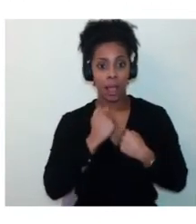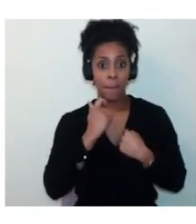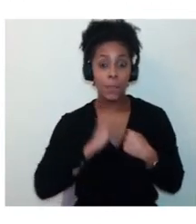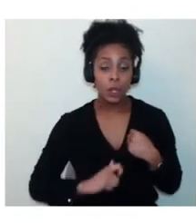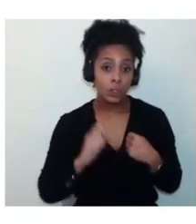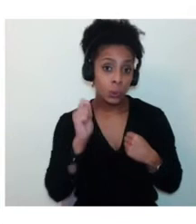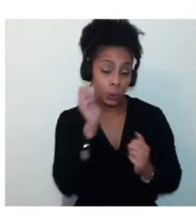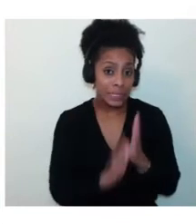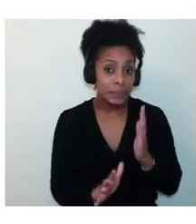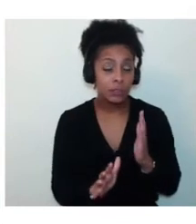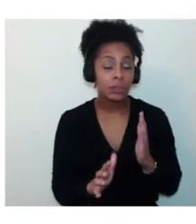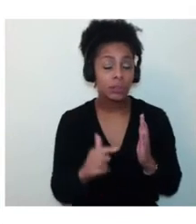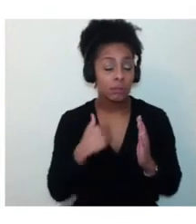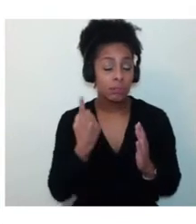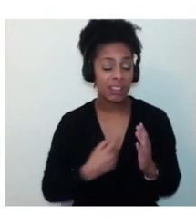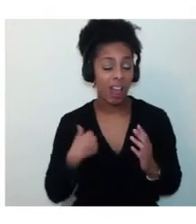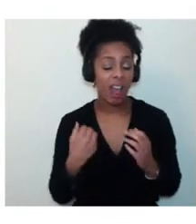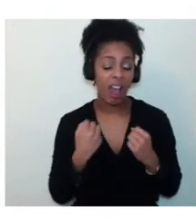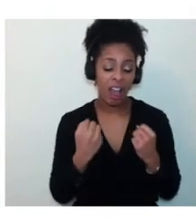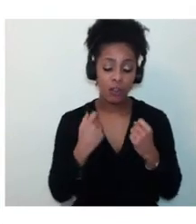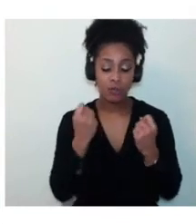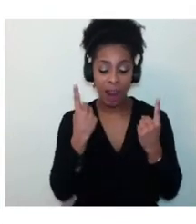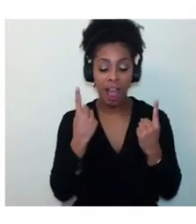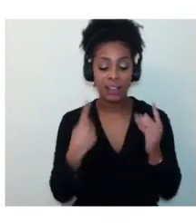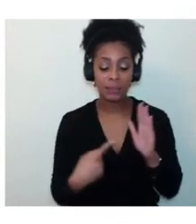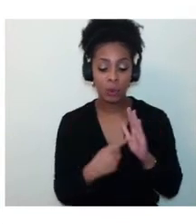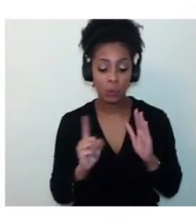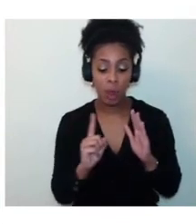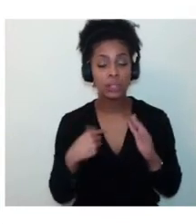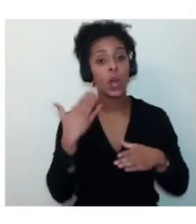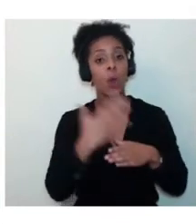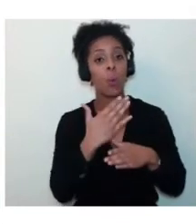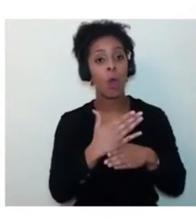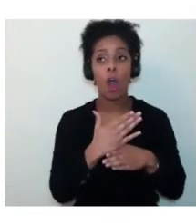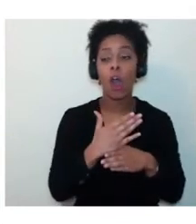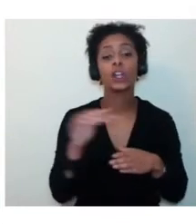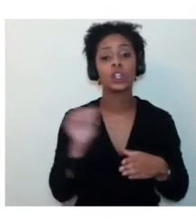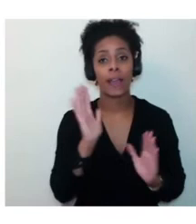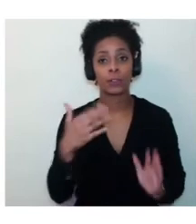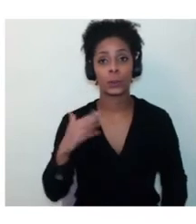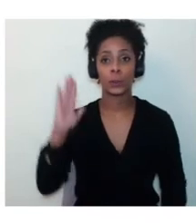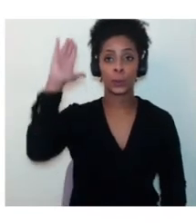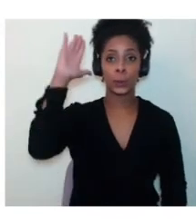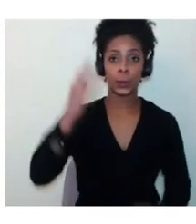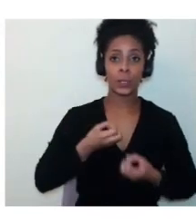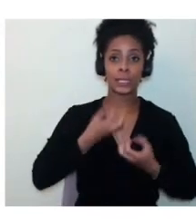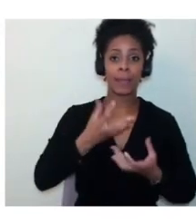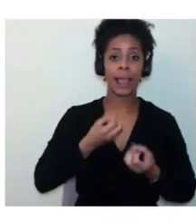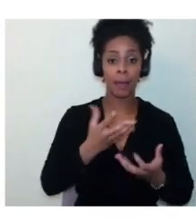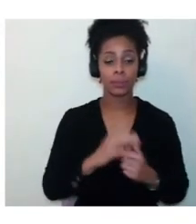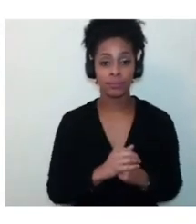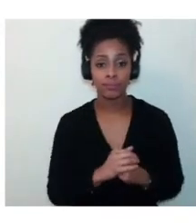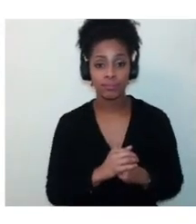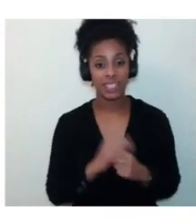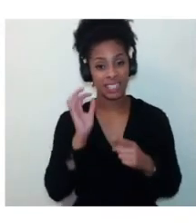is to be able to speak up sometimes at work. Certainly at Channel 4, in recent years, we've developed a number